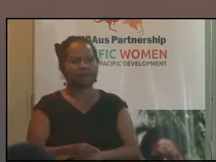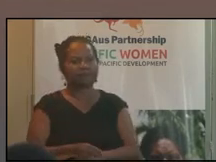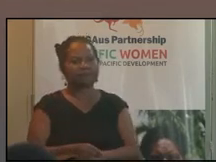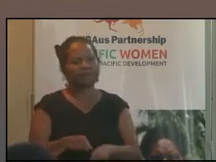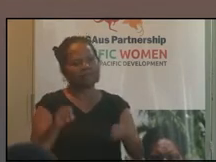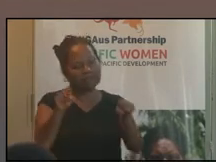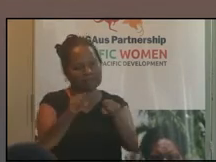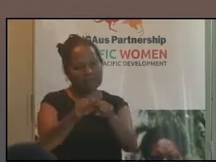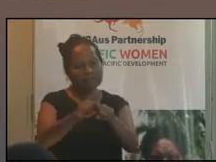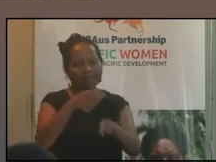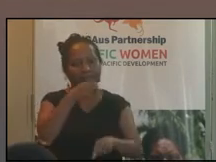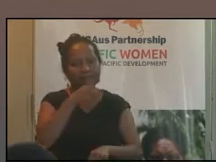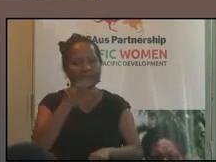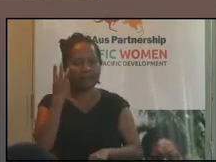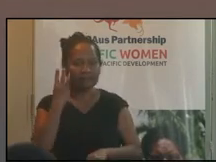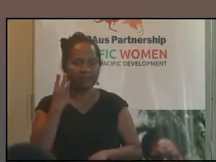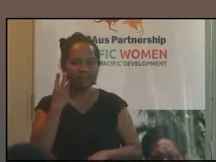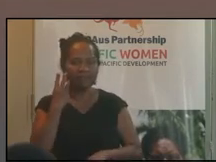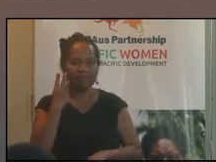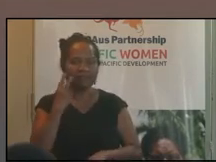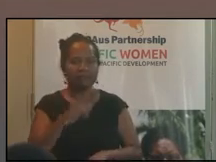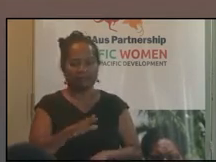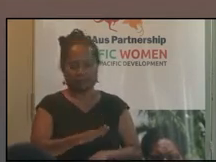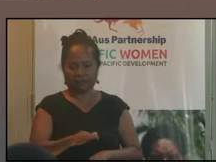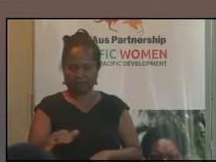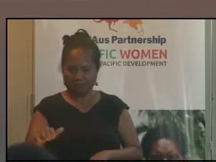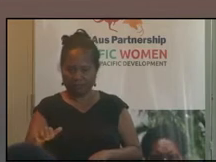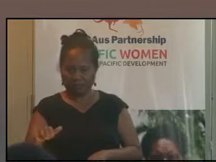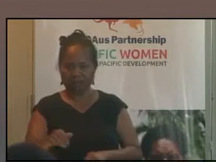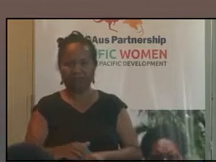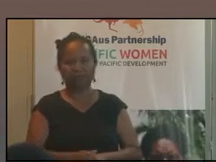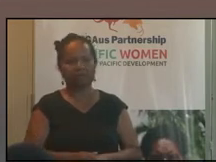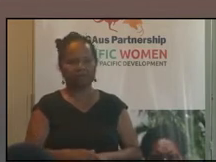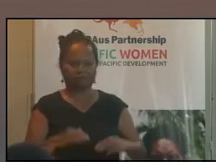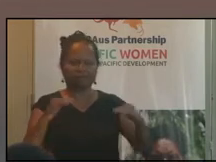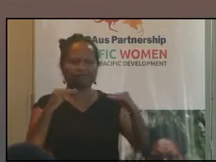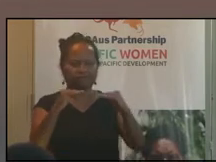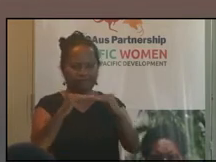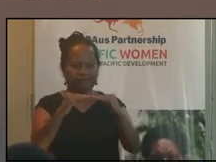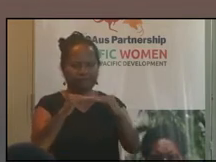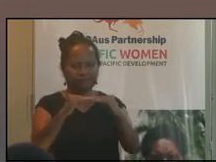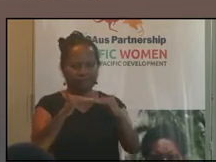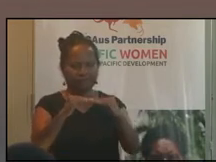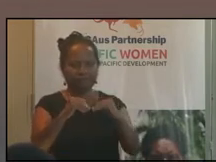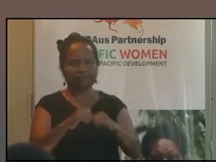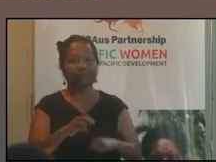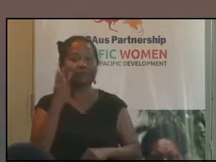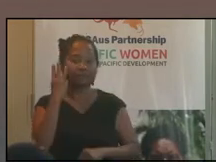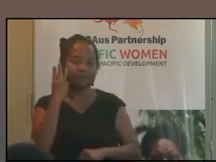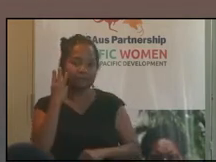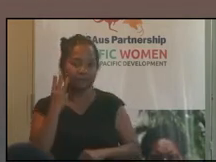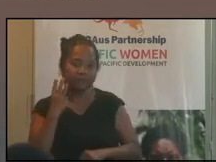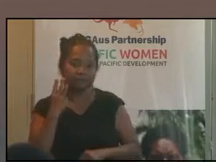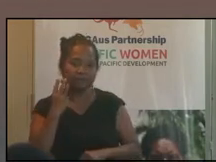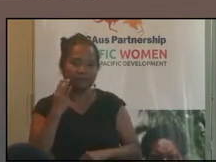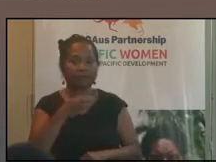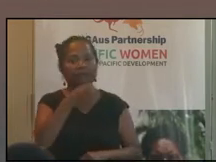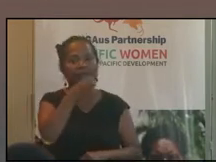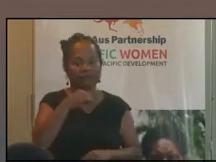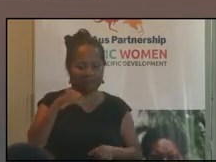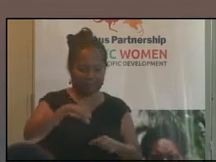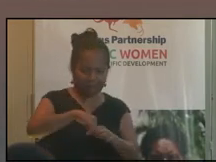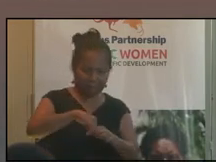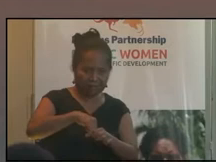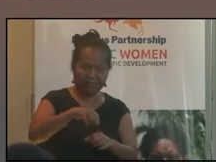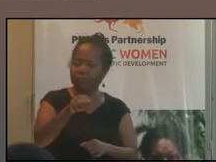they also represent the children. So it would be fair and just for us women also to be voted by the men as well,